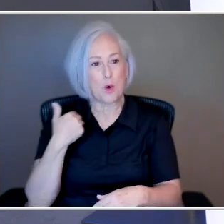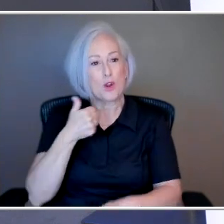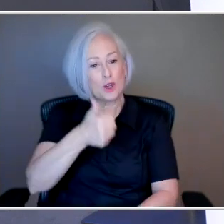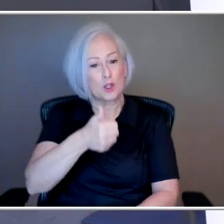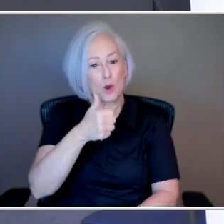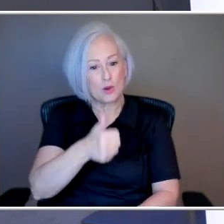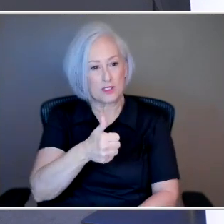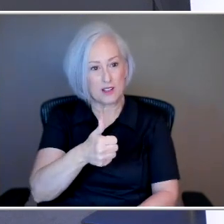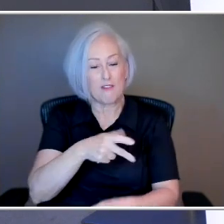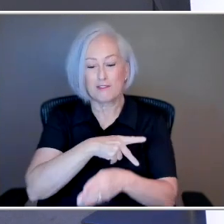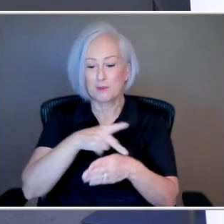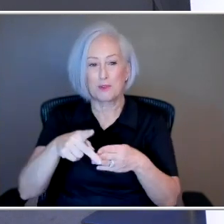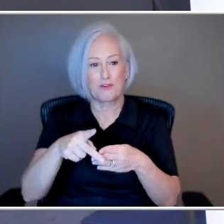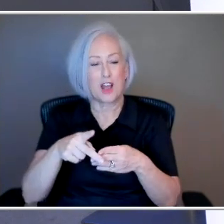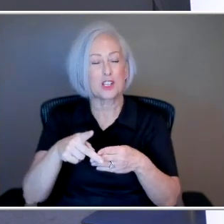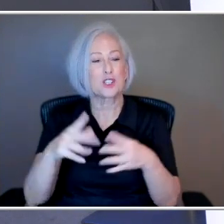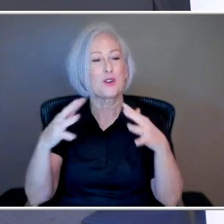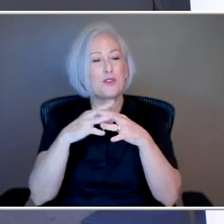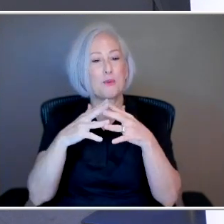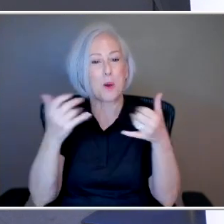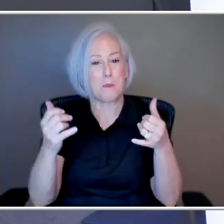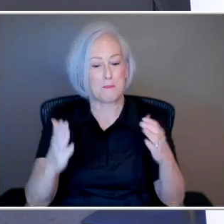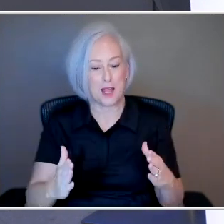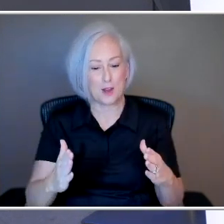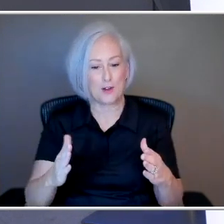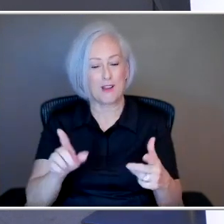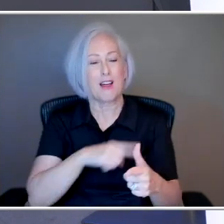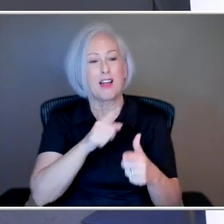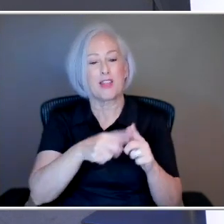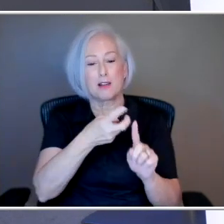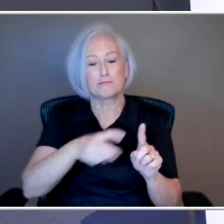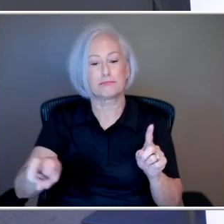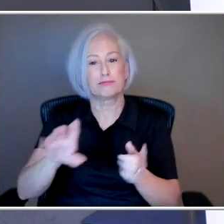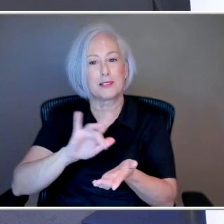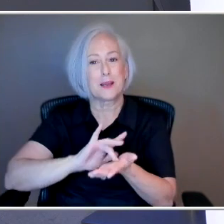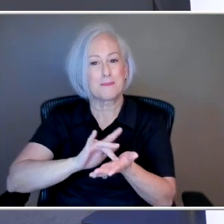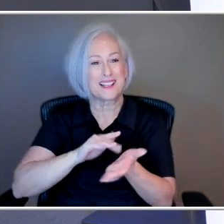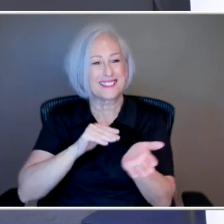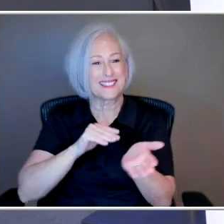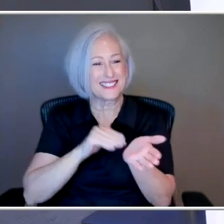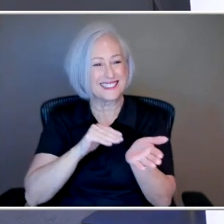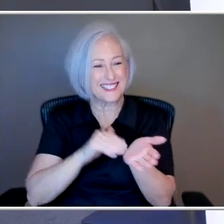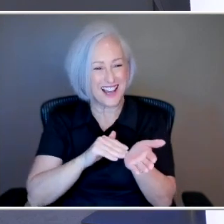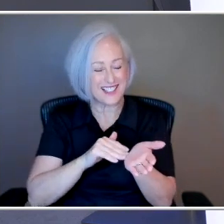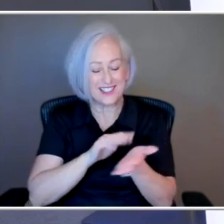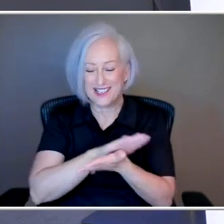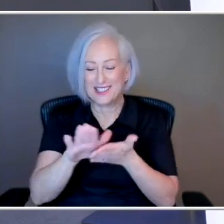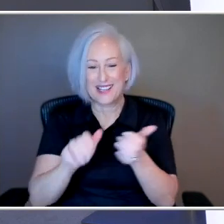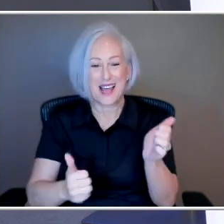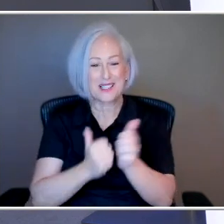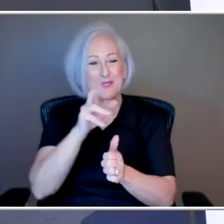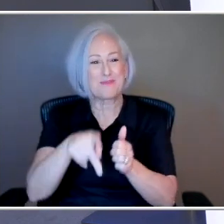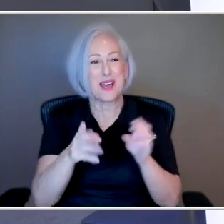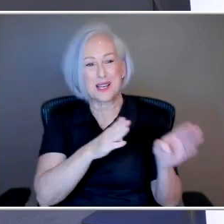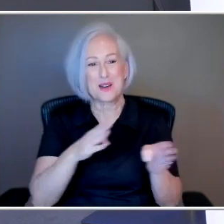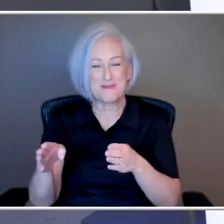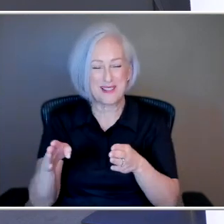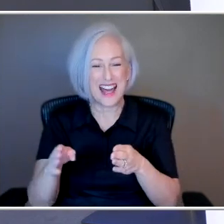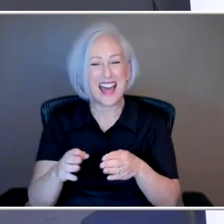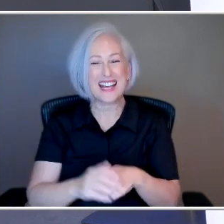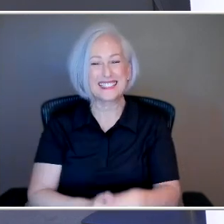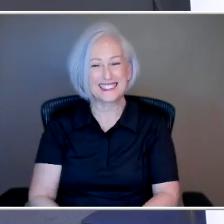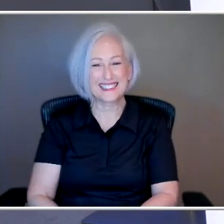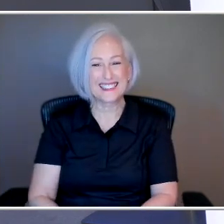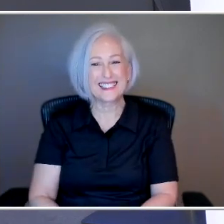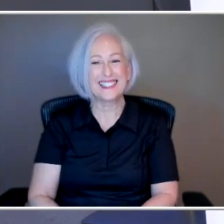professional football. Then you jumped into medicine. Kind of a nice backup plan. You know, go from a pro football player to good, as your parents recommend. Always have a